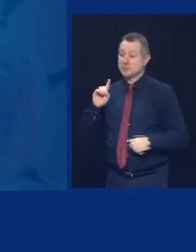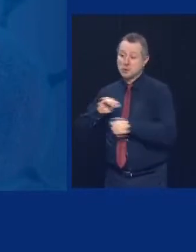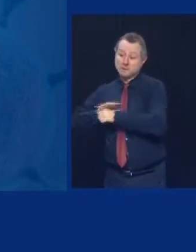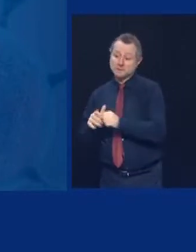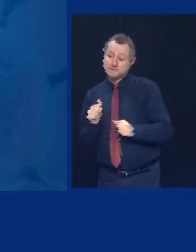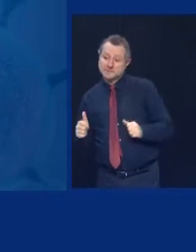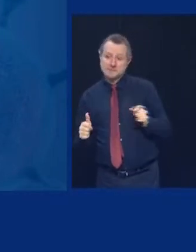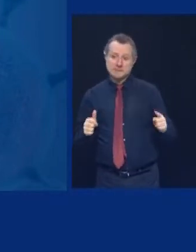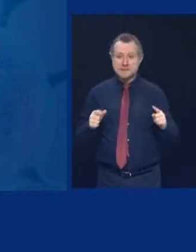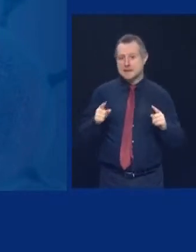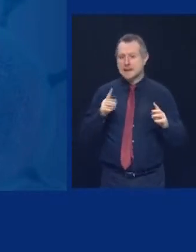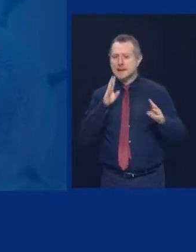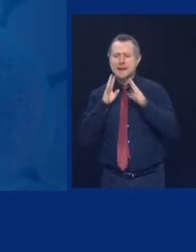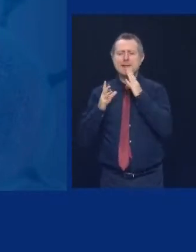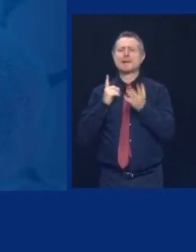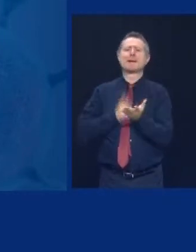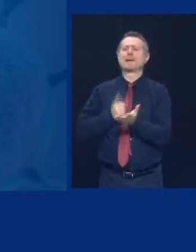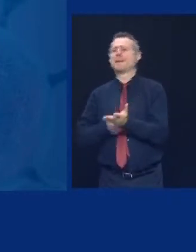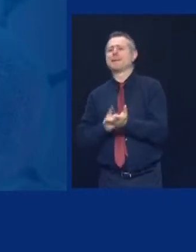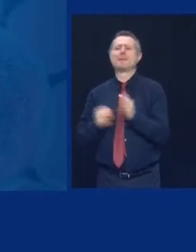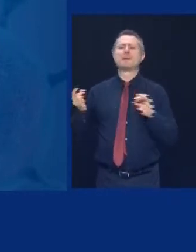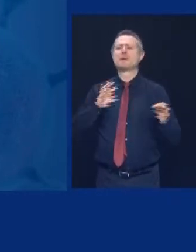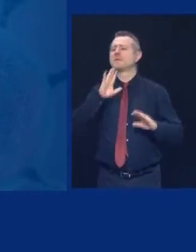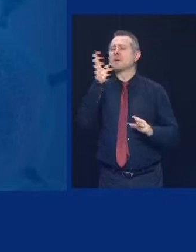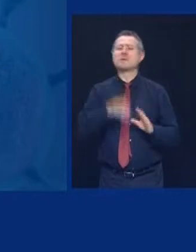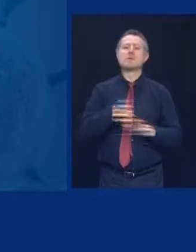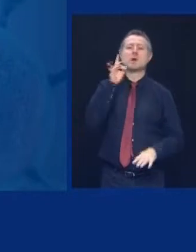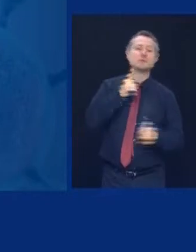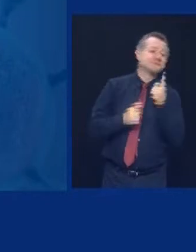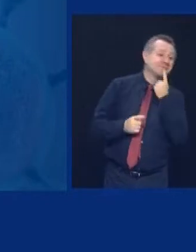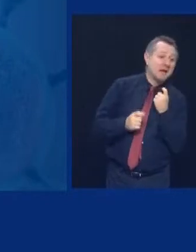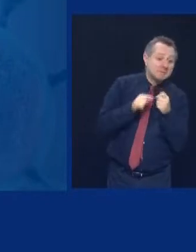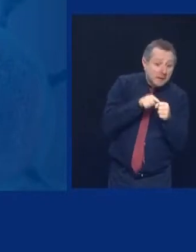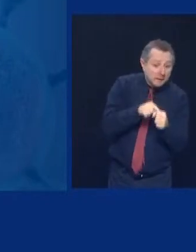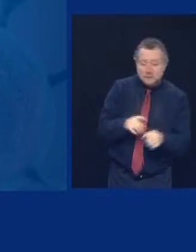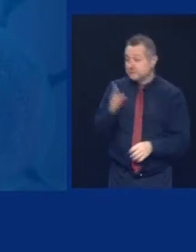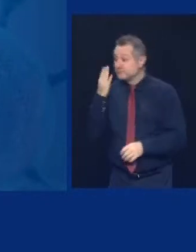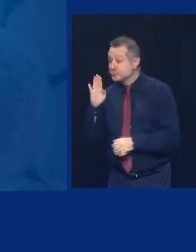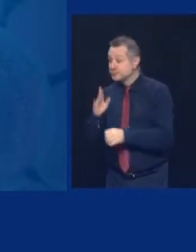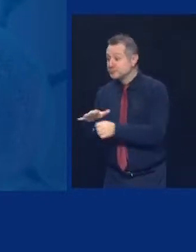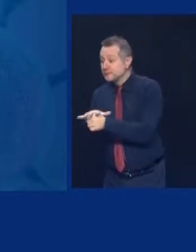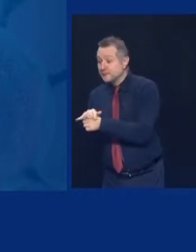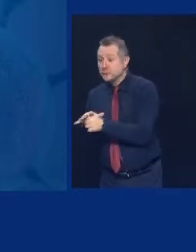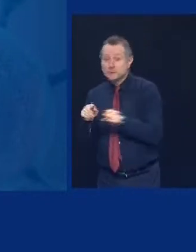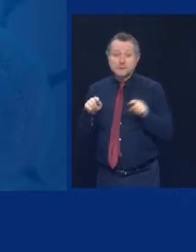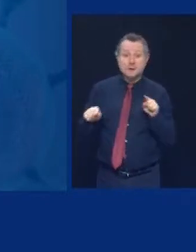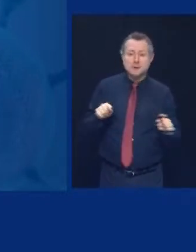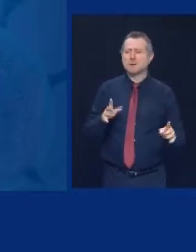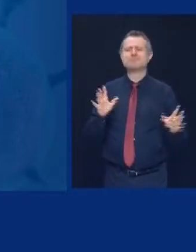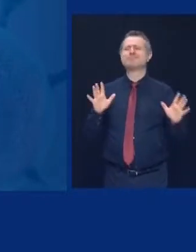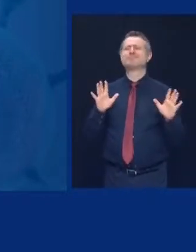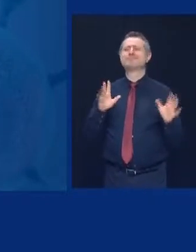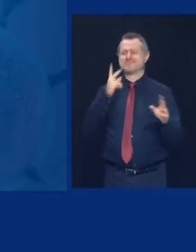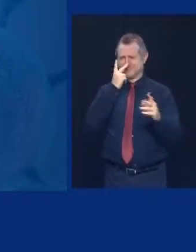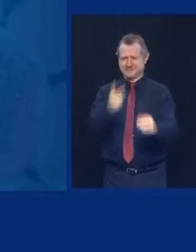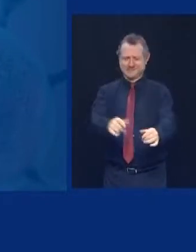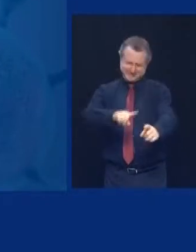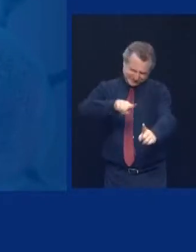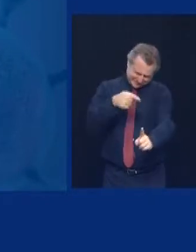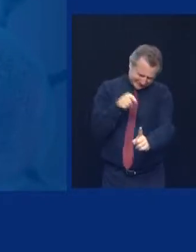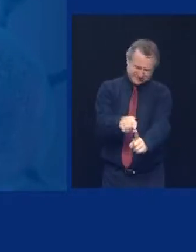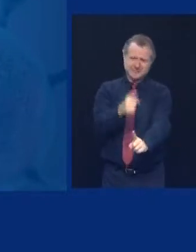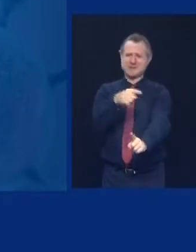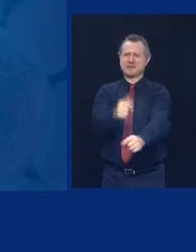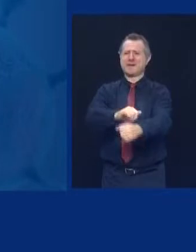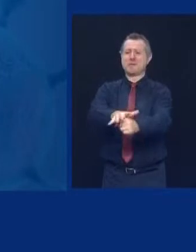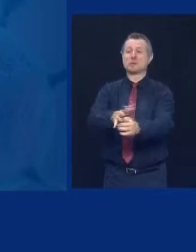never found a red virus or a blue virus. It's always just a virus. So science matters. So what